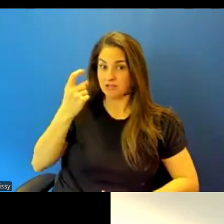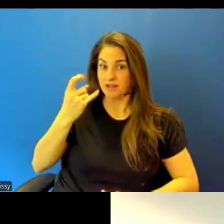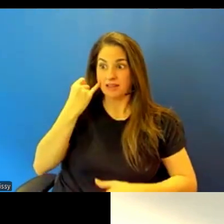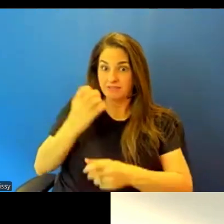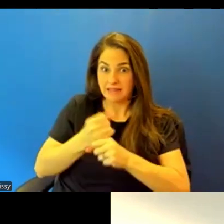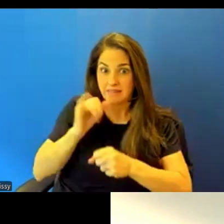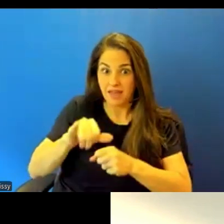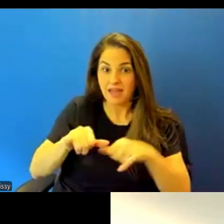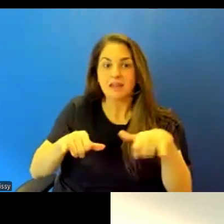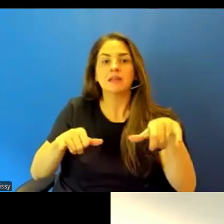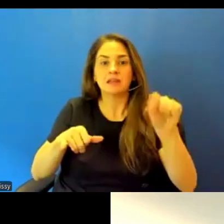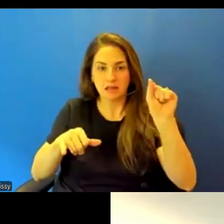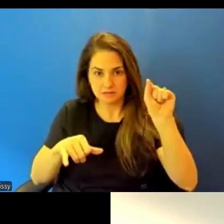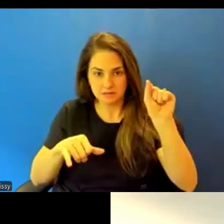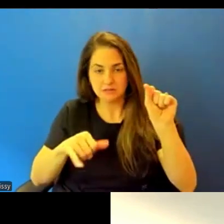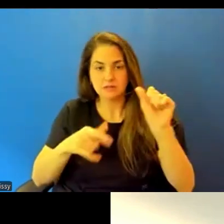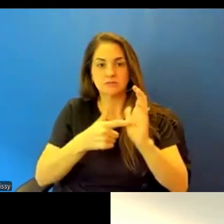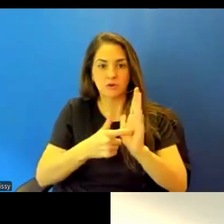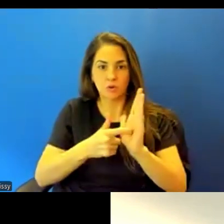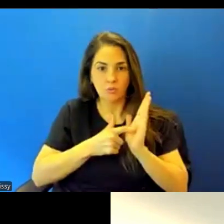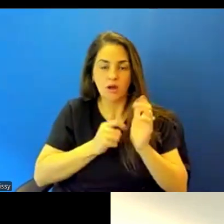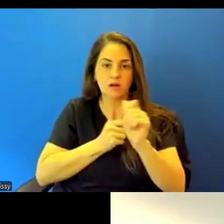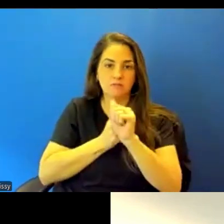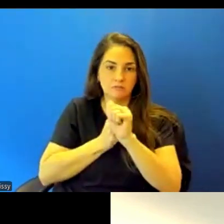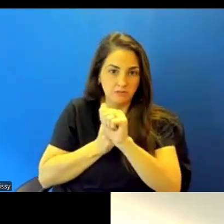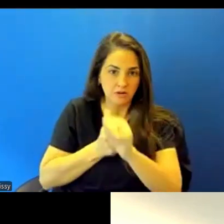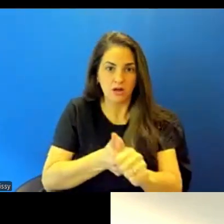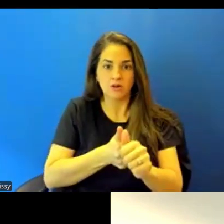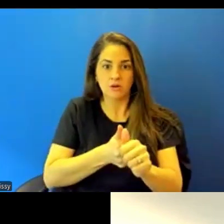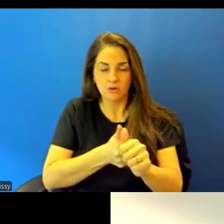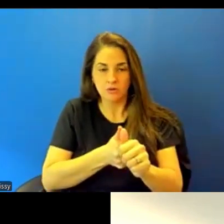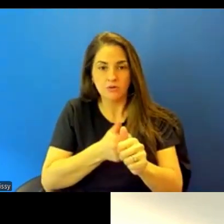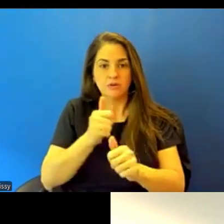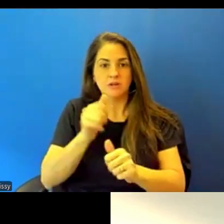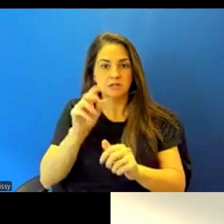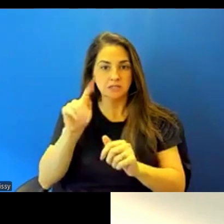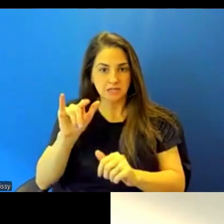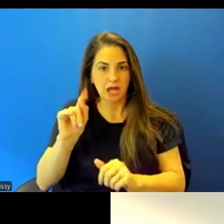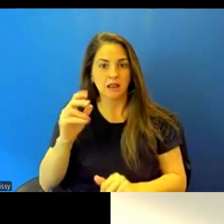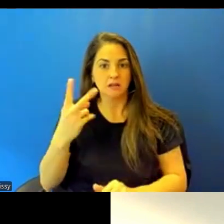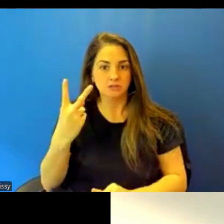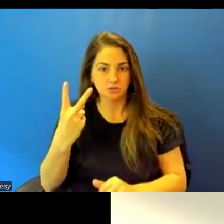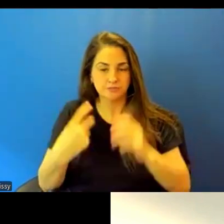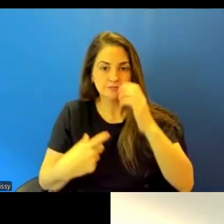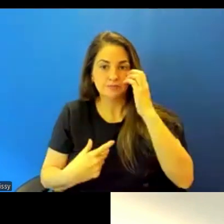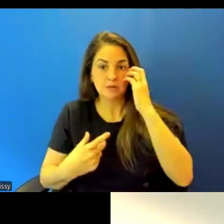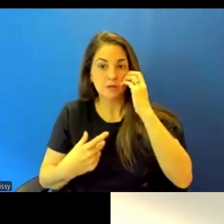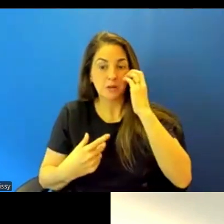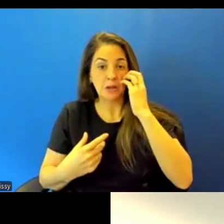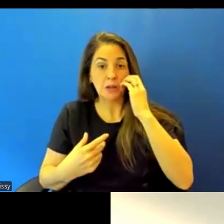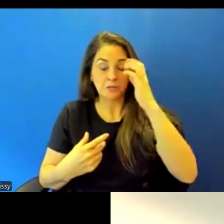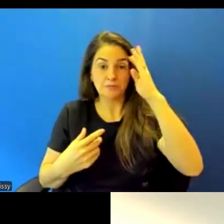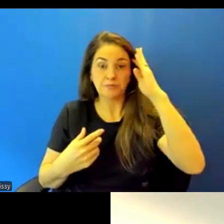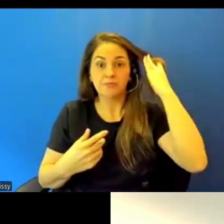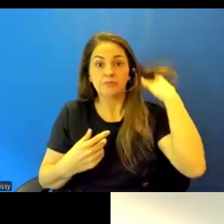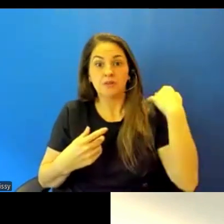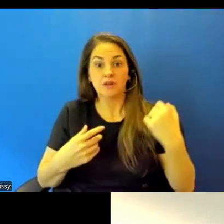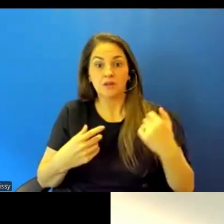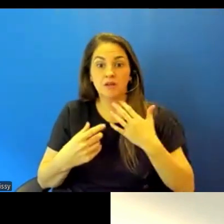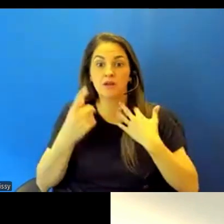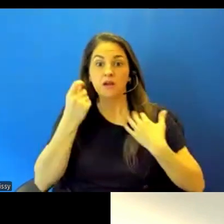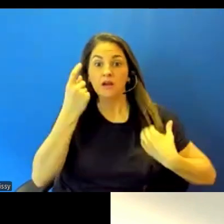yes, you are required to follow Title II. In terms of what might happen with the